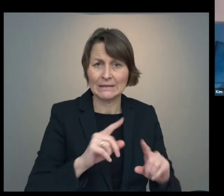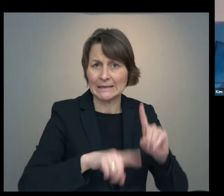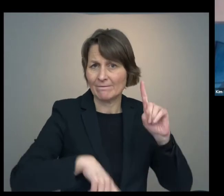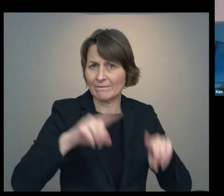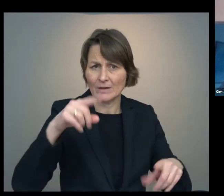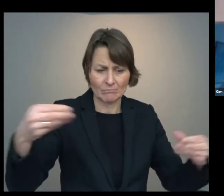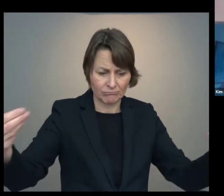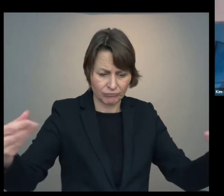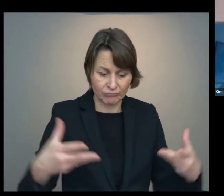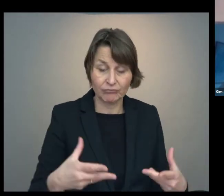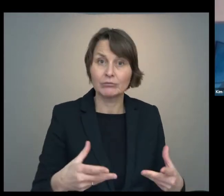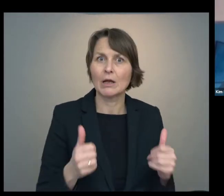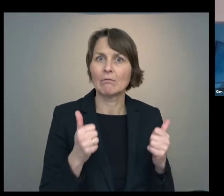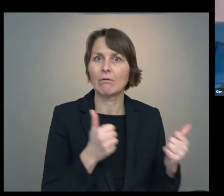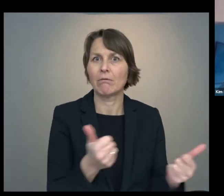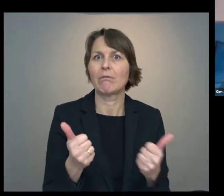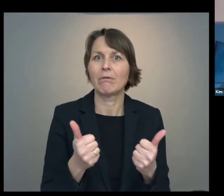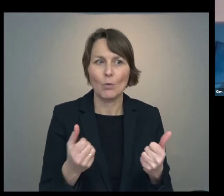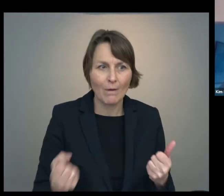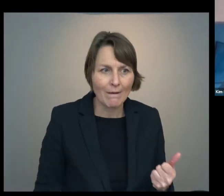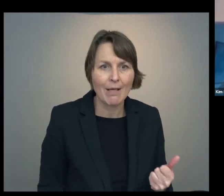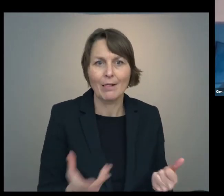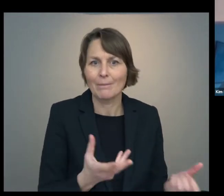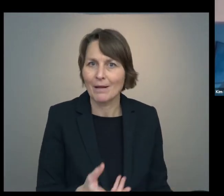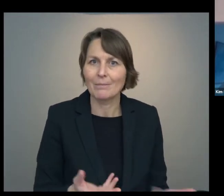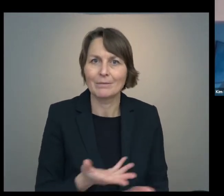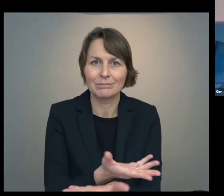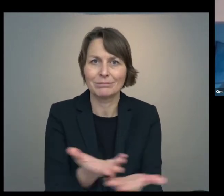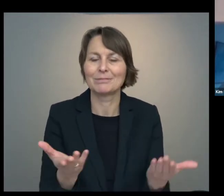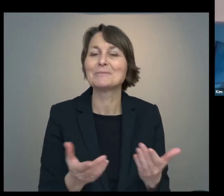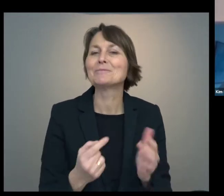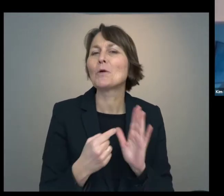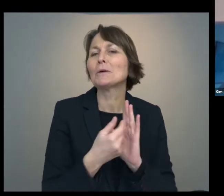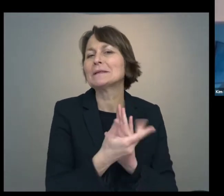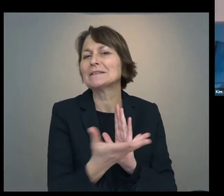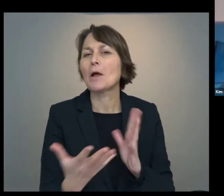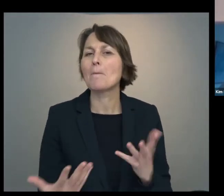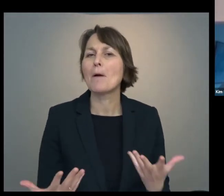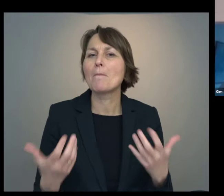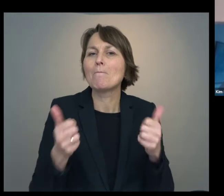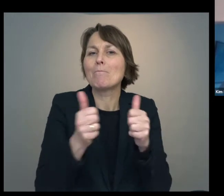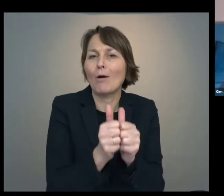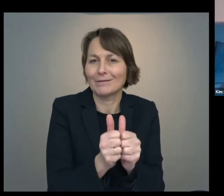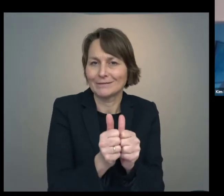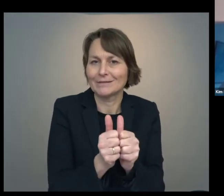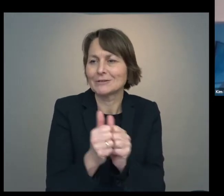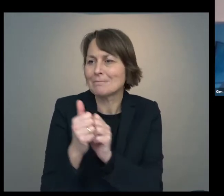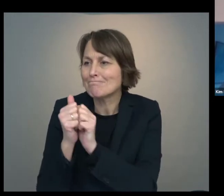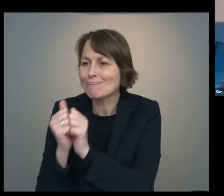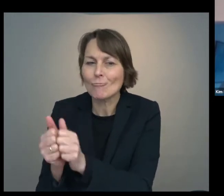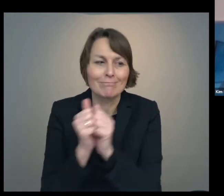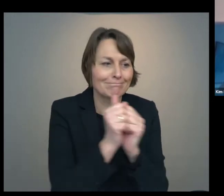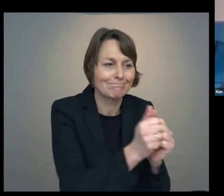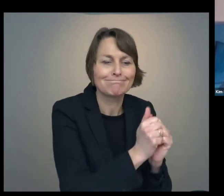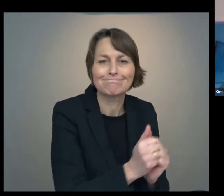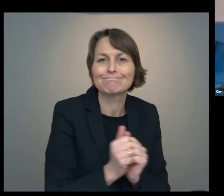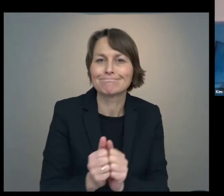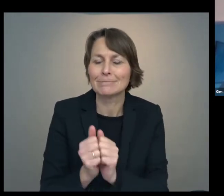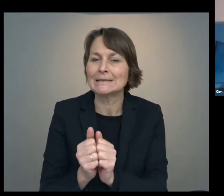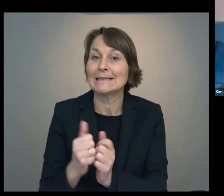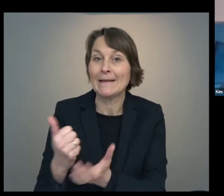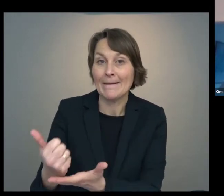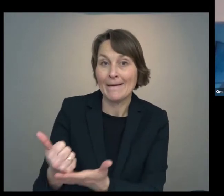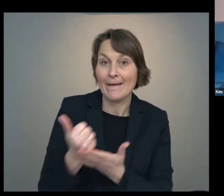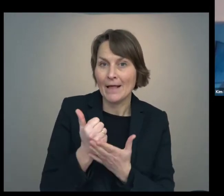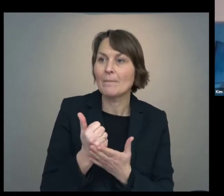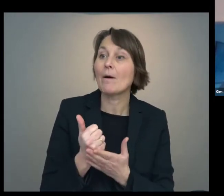to the ecosystem. And I know that we're doing partnerships with some of our partners